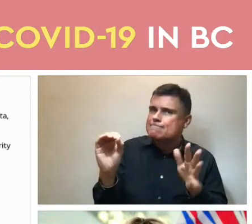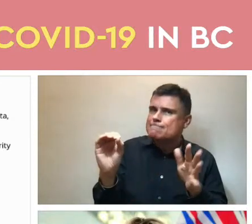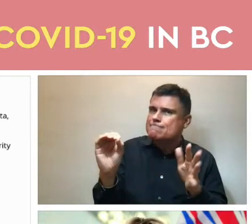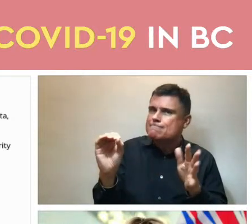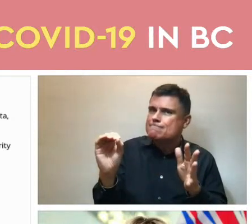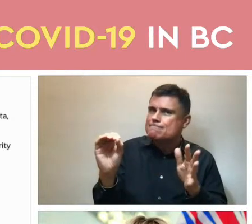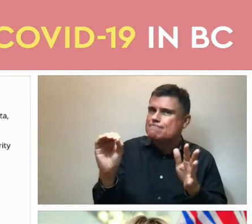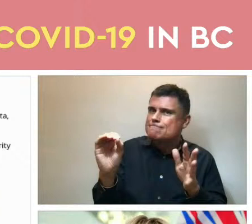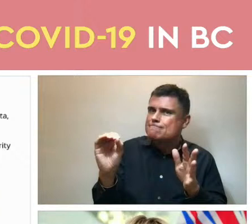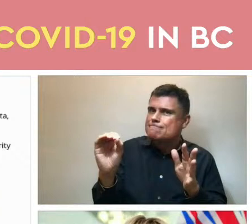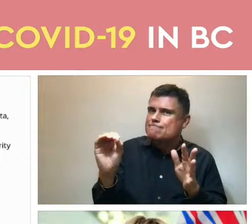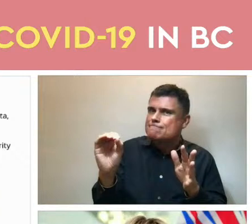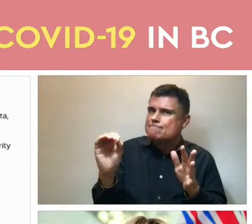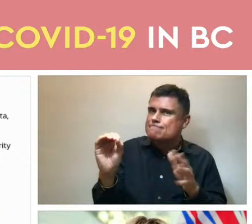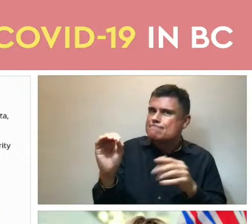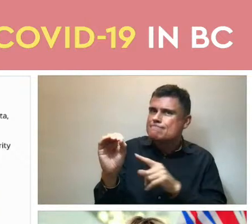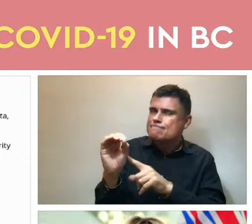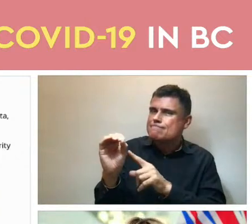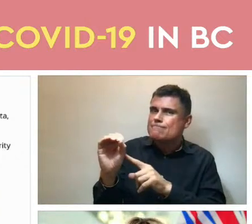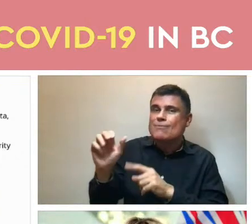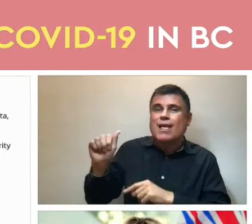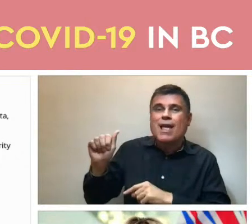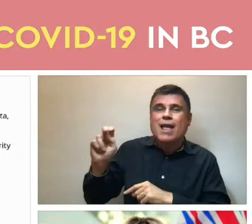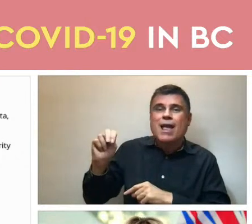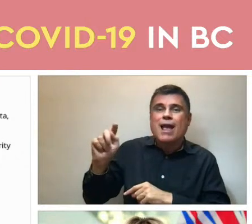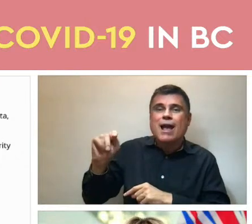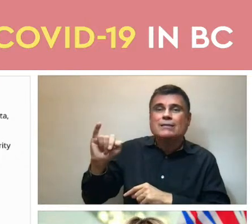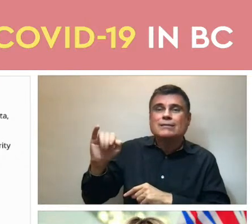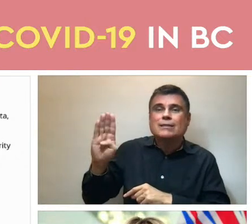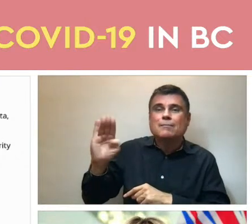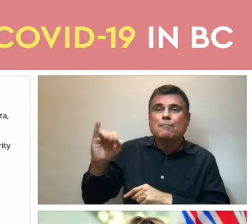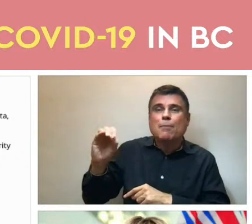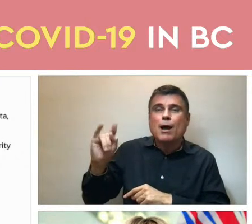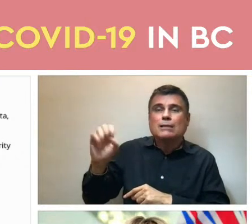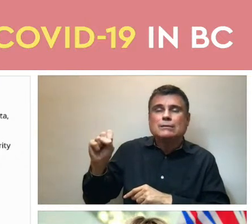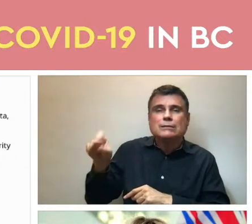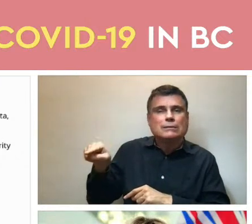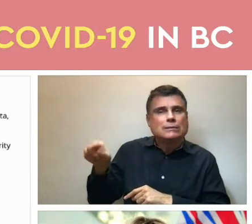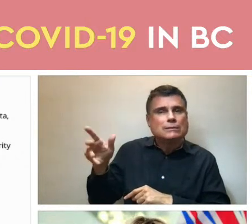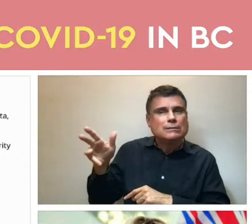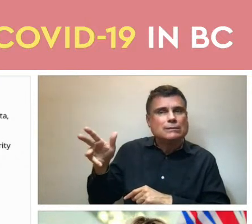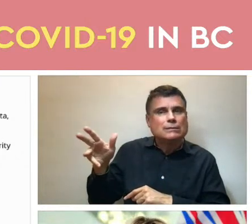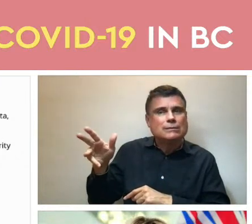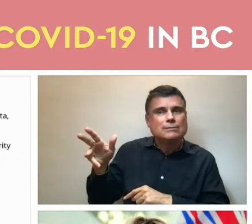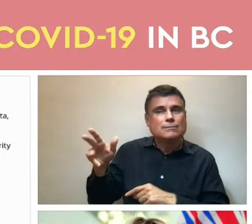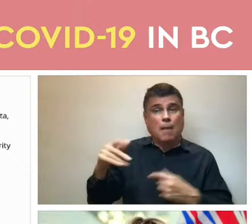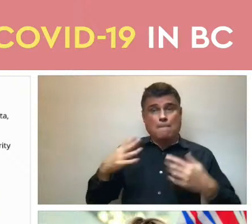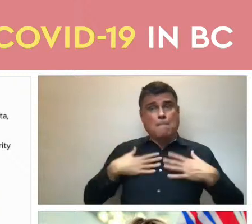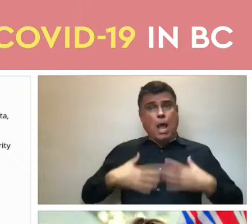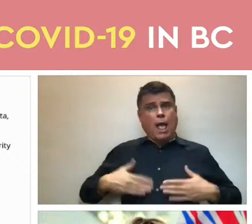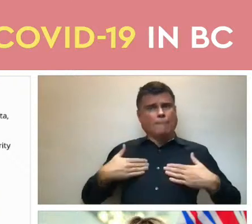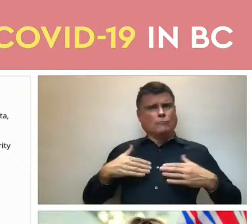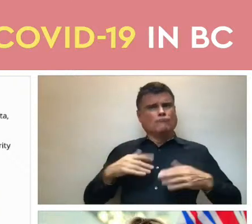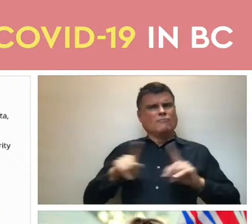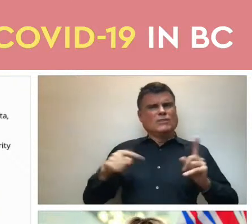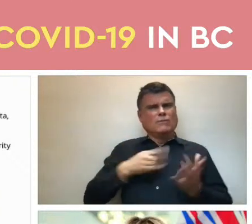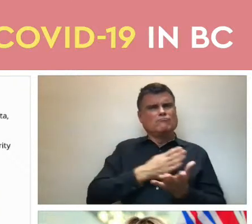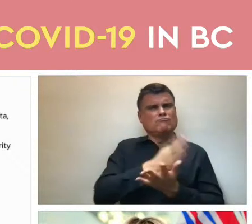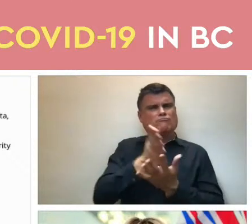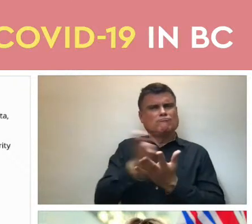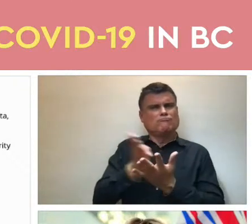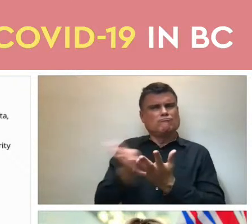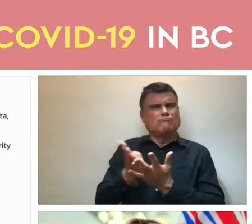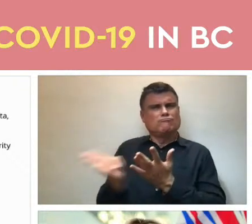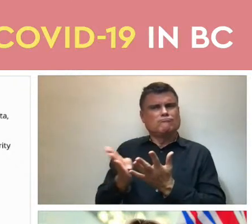against Omicron. And one of the things that we look at to that is hospitalization rates. So there's still a lot